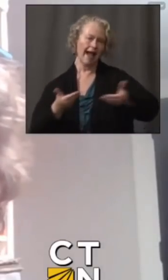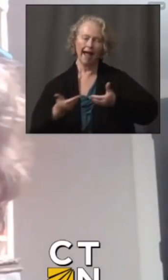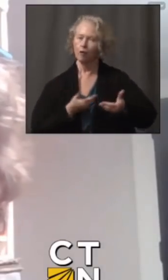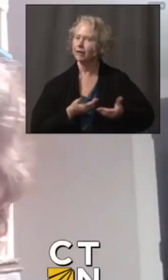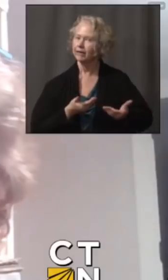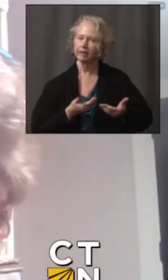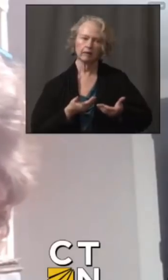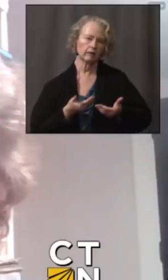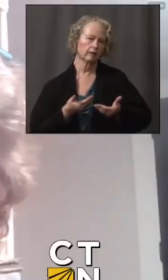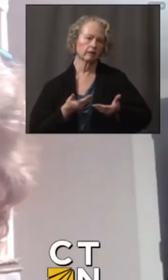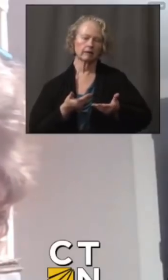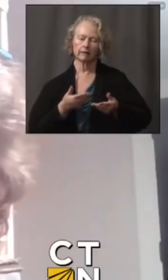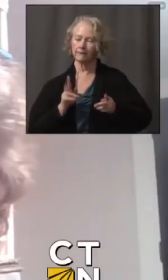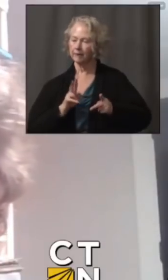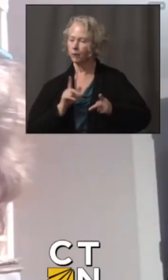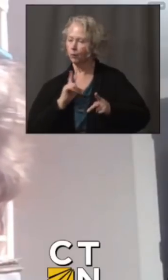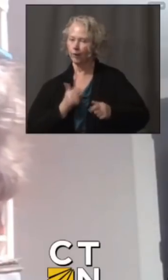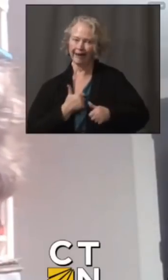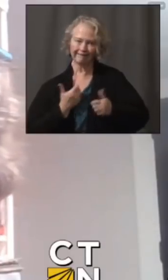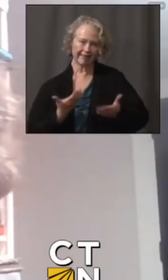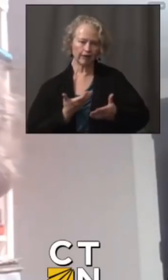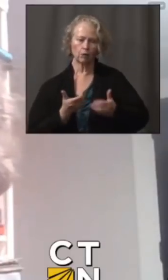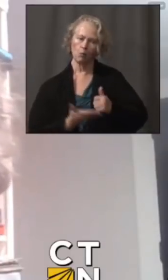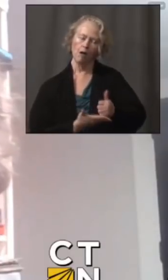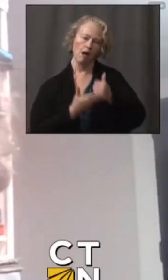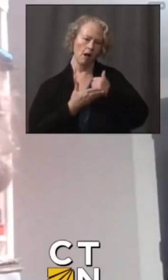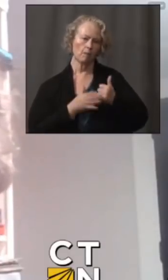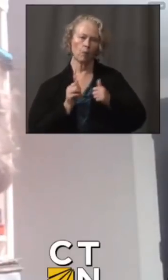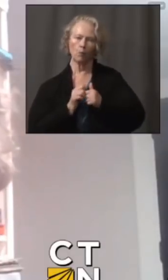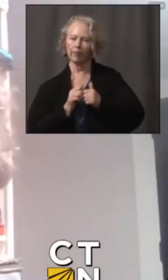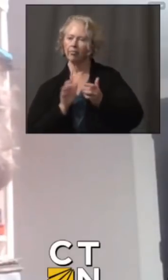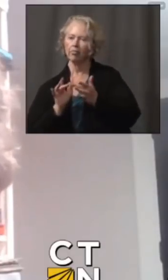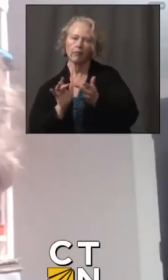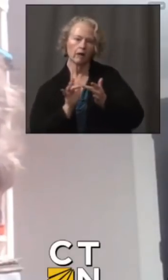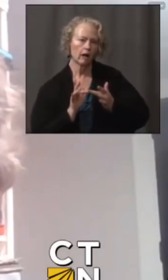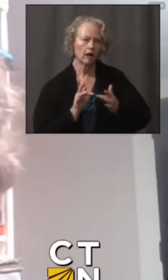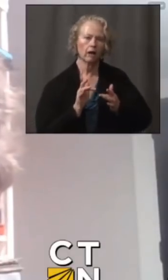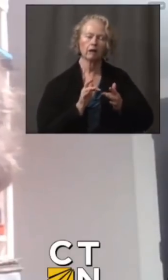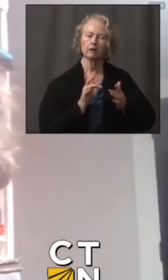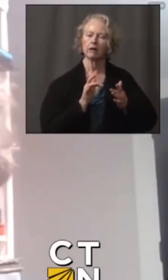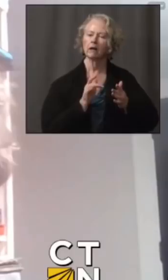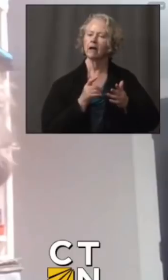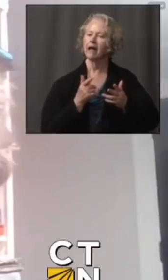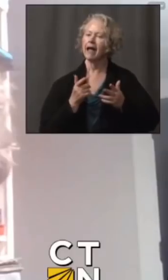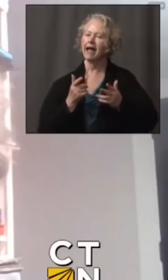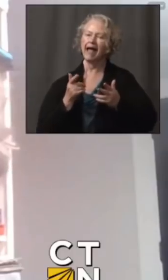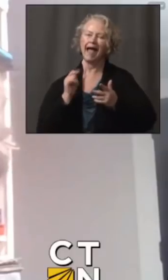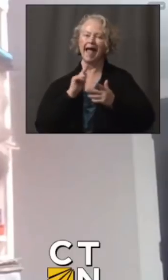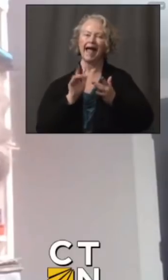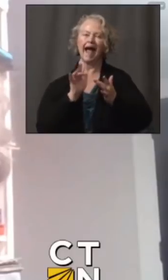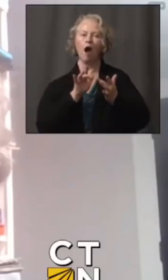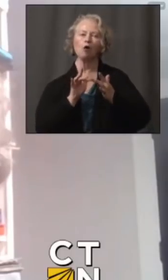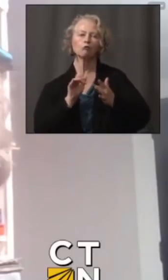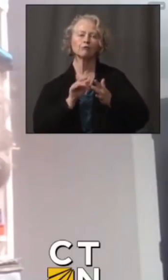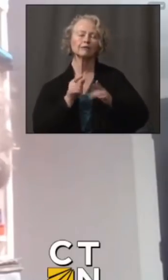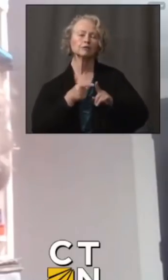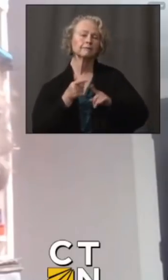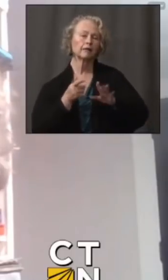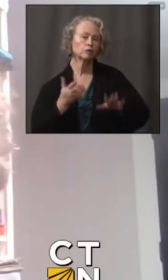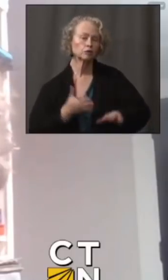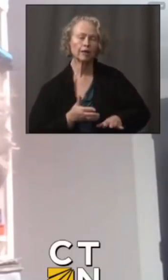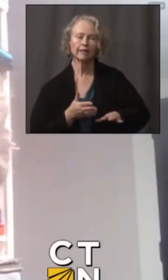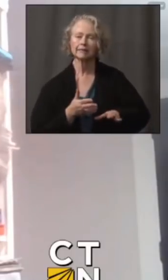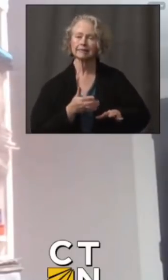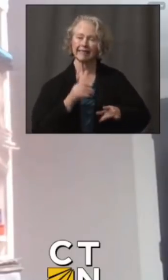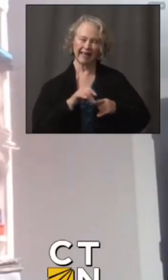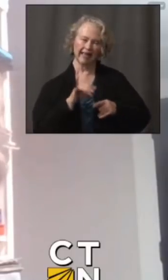Connecticut residents to do contact tracing. We're hiring individuals to be outreach specialists from the hardest hit